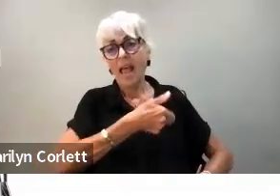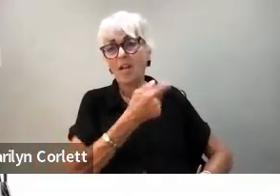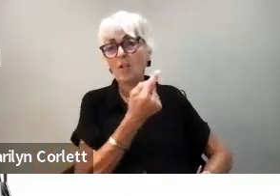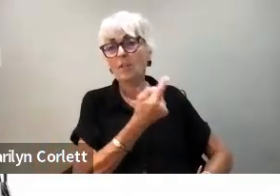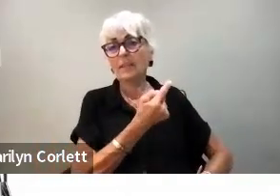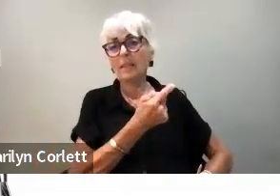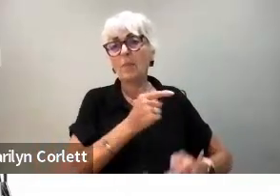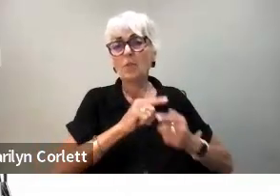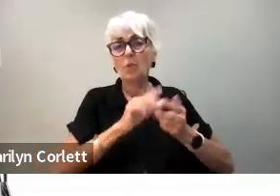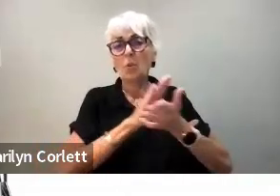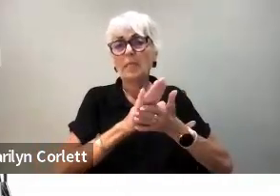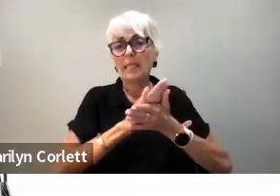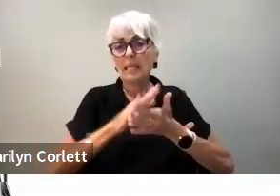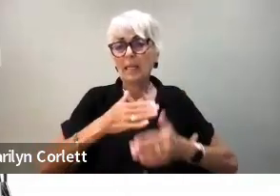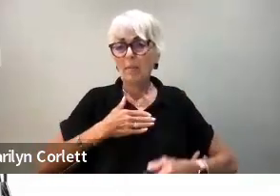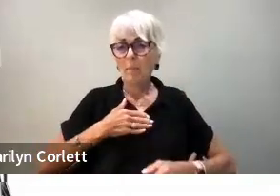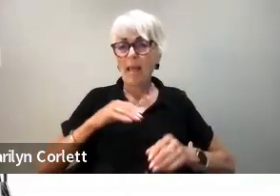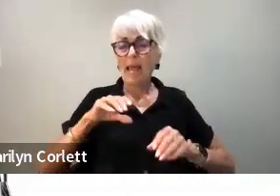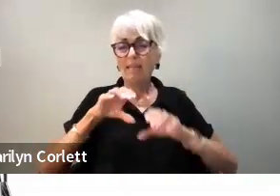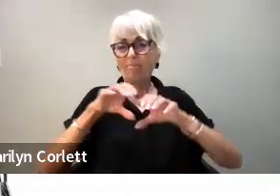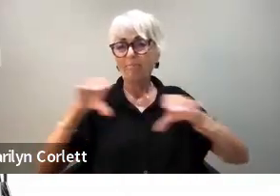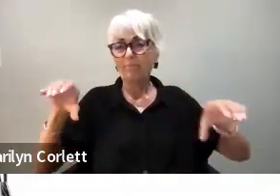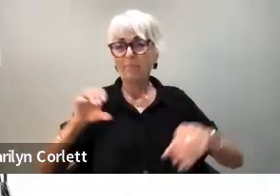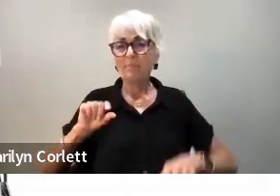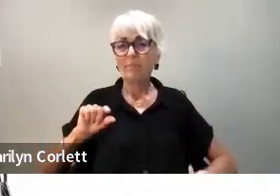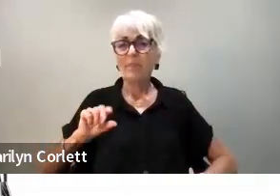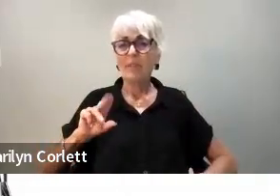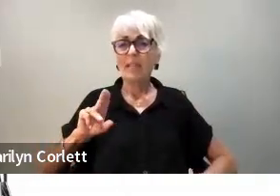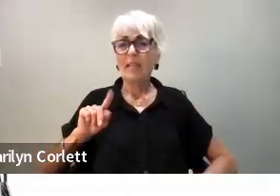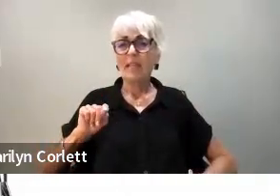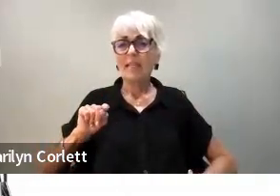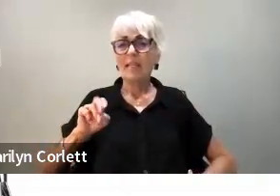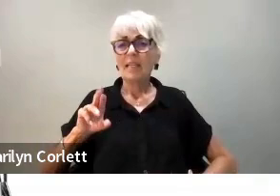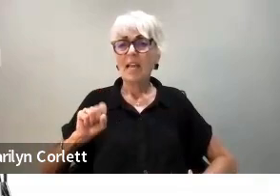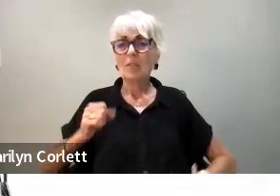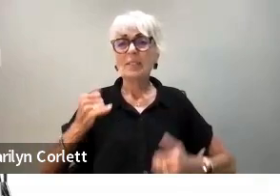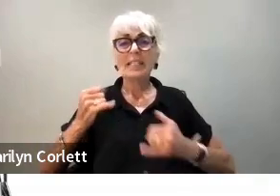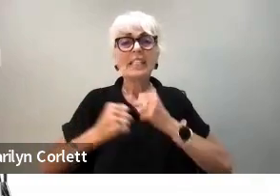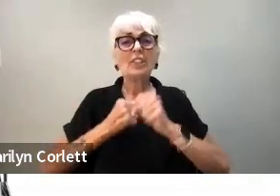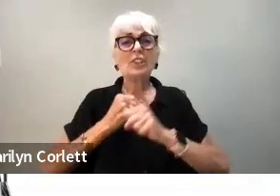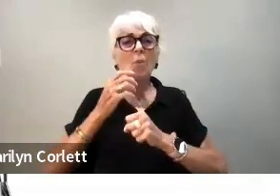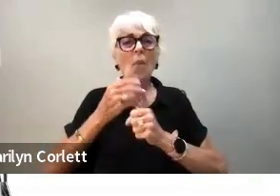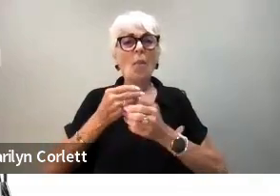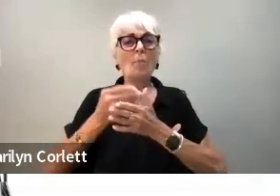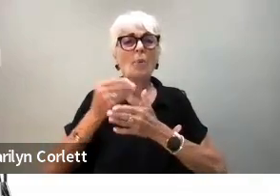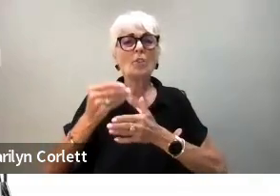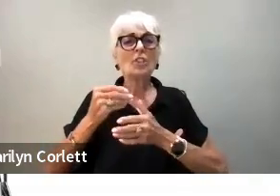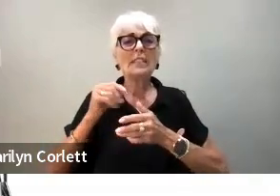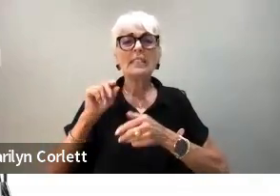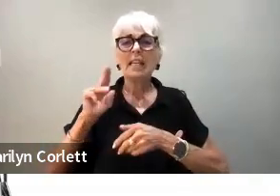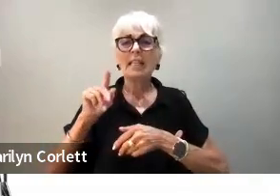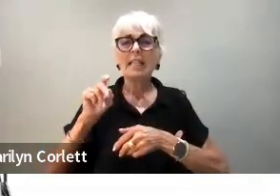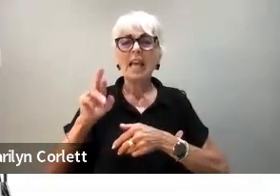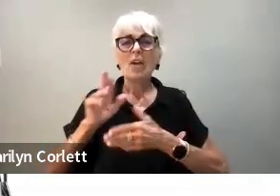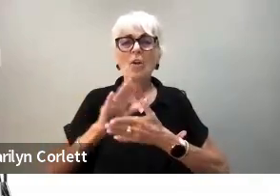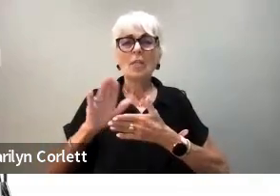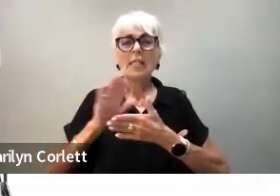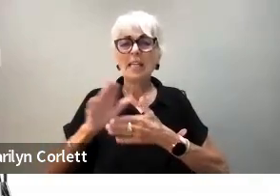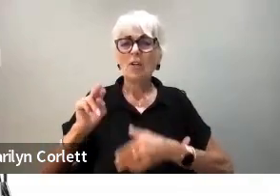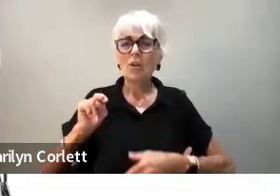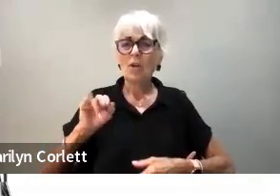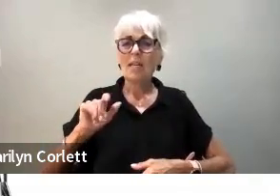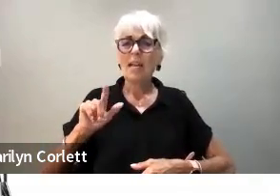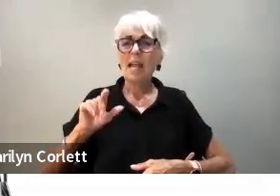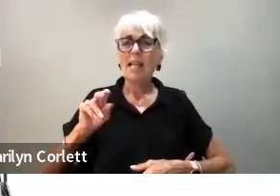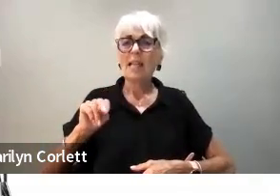come and clean out my gutters. Um, this year I am going to purchase one of these gutter cleaners. It's a nylon